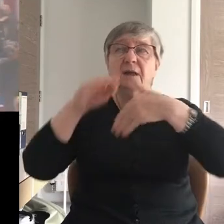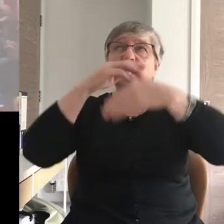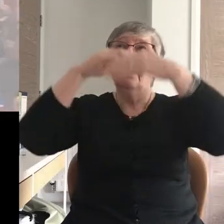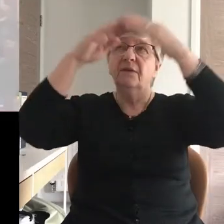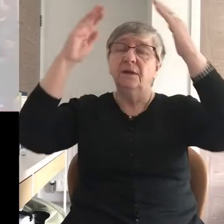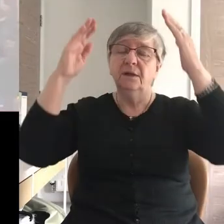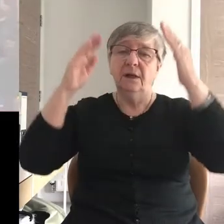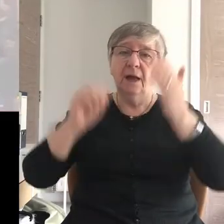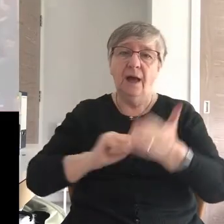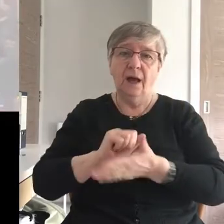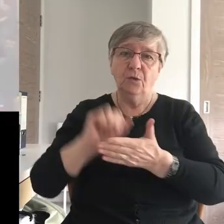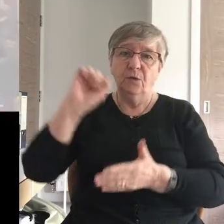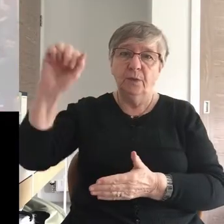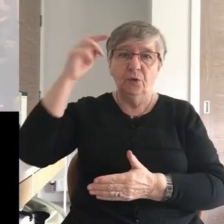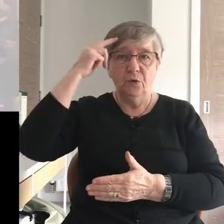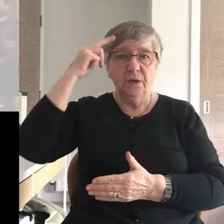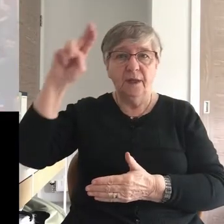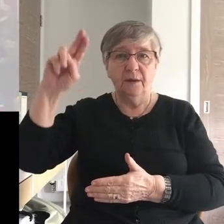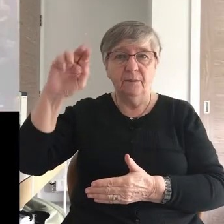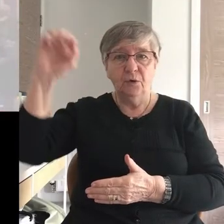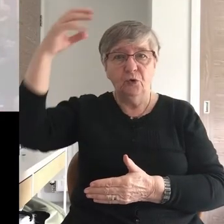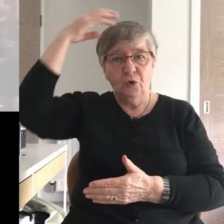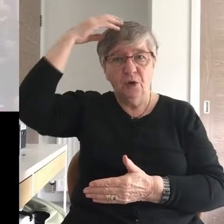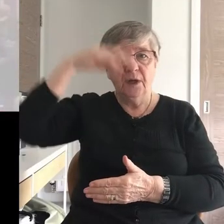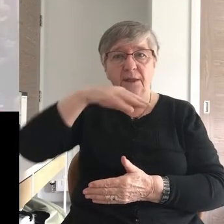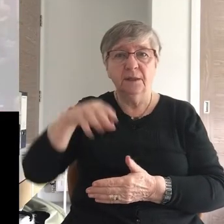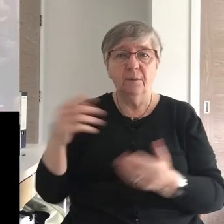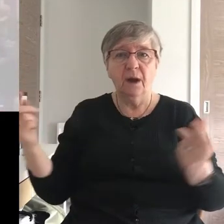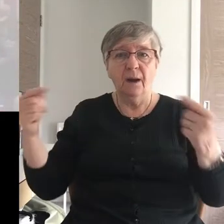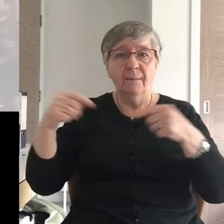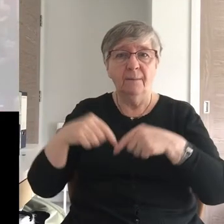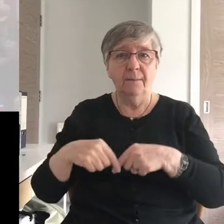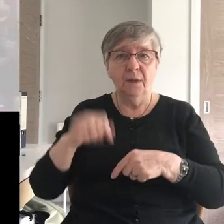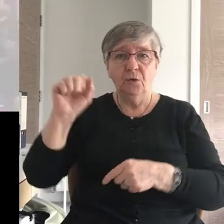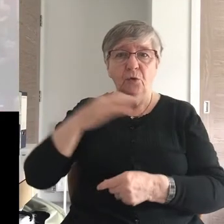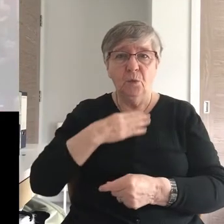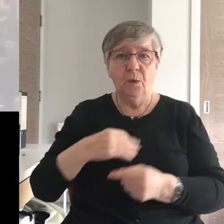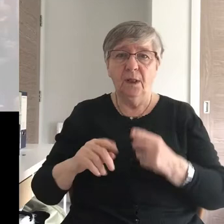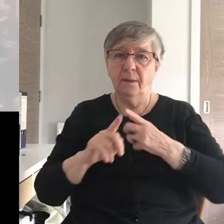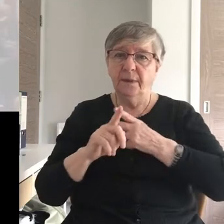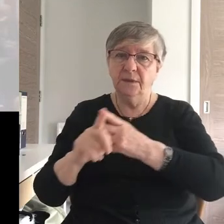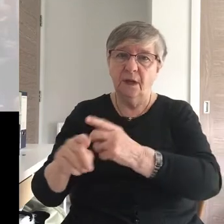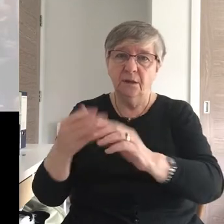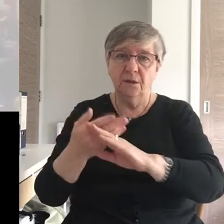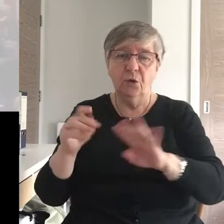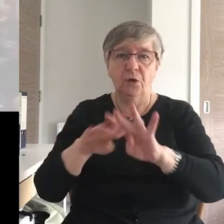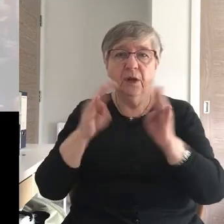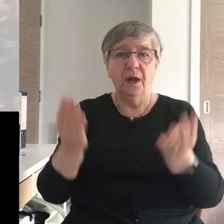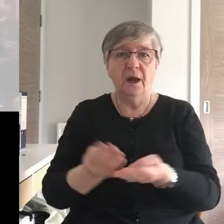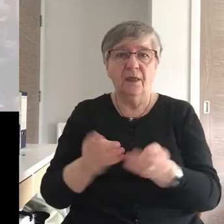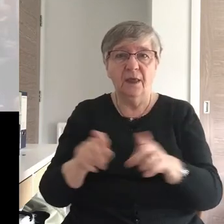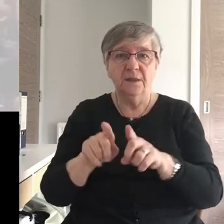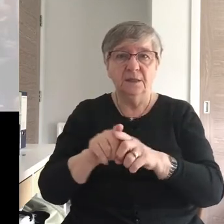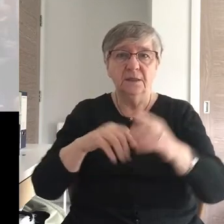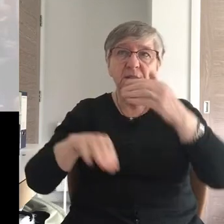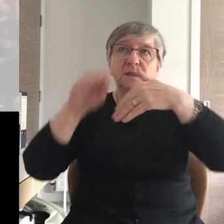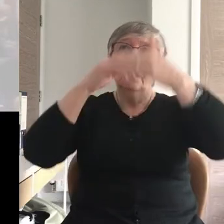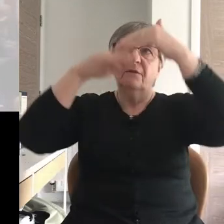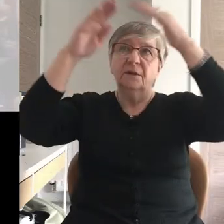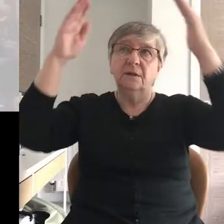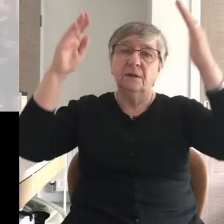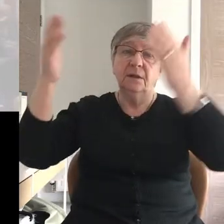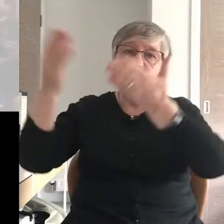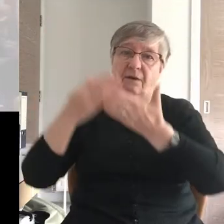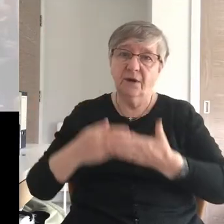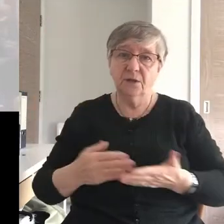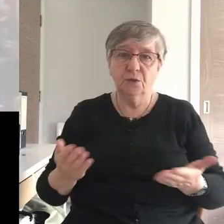heaven, hallowed be your name. Your kingdom come, your will be done on earth as it is in